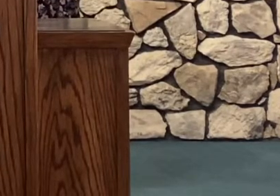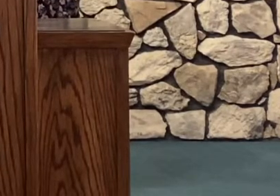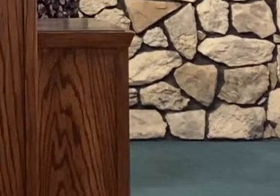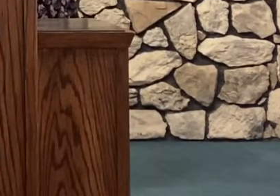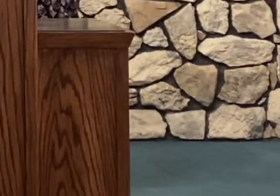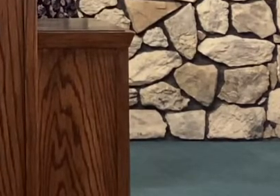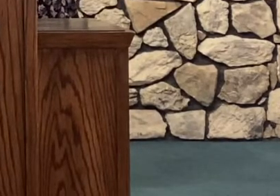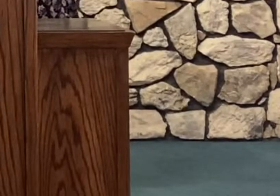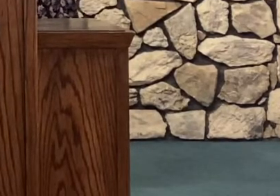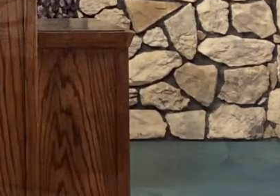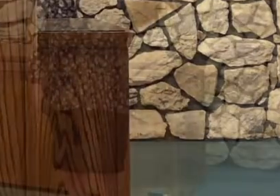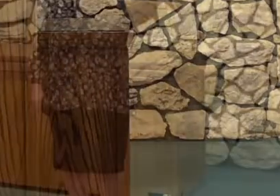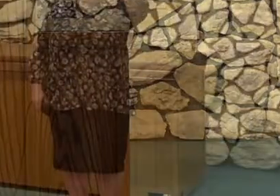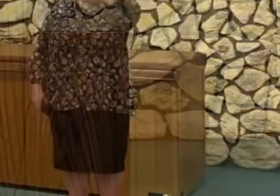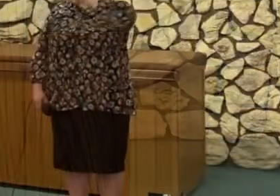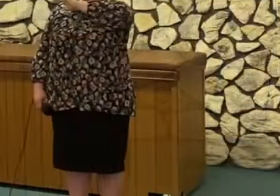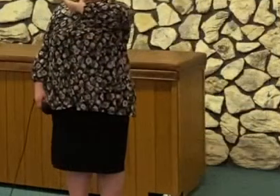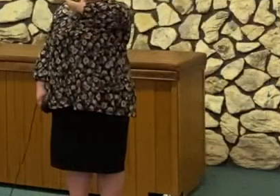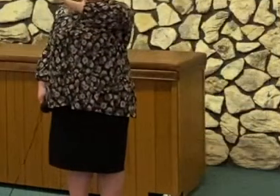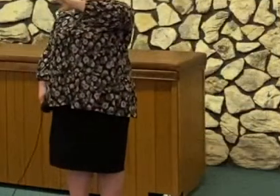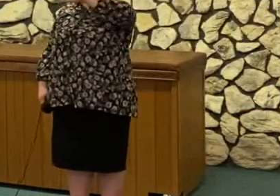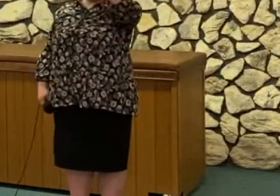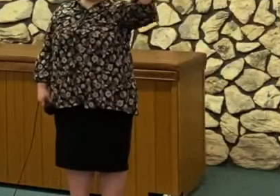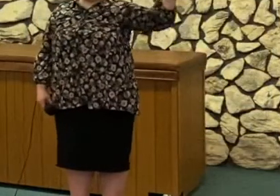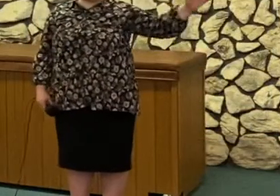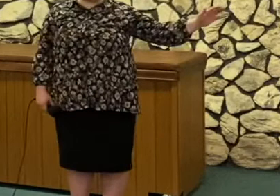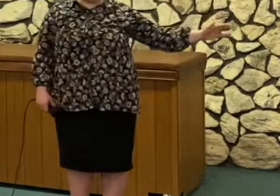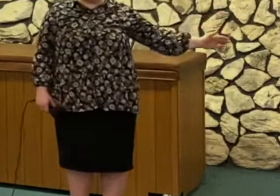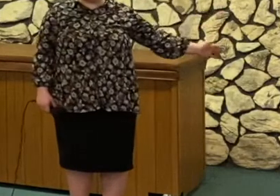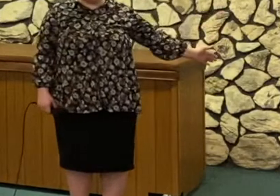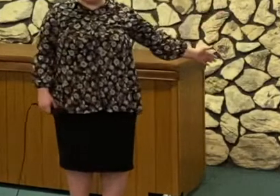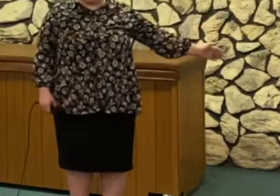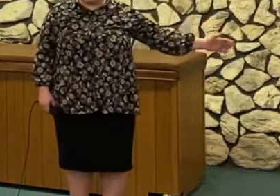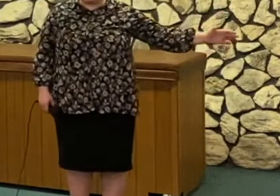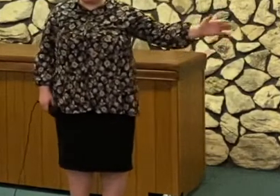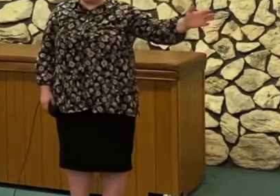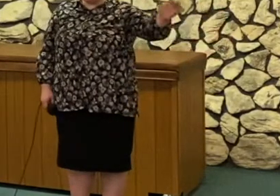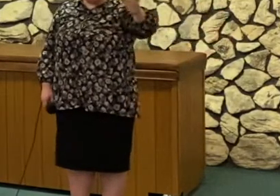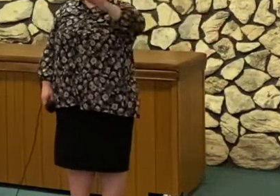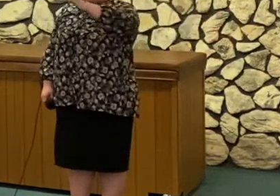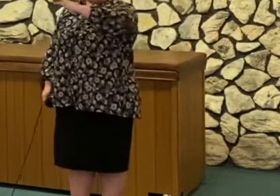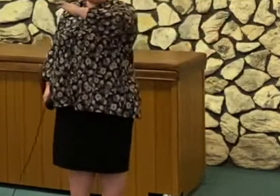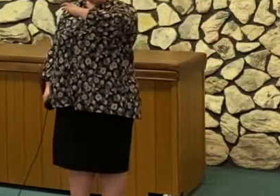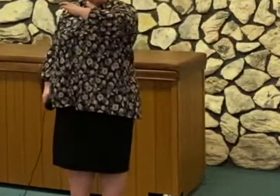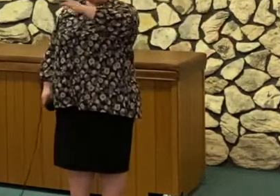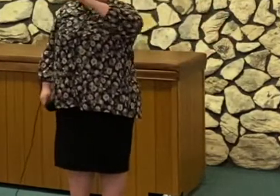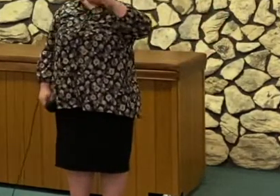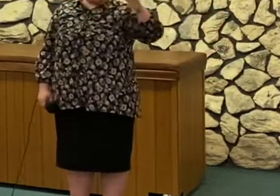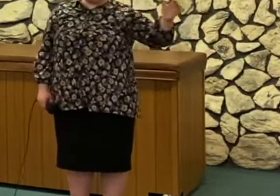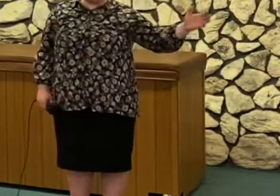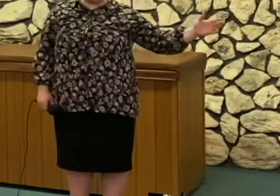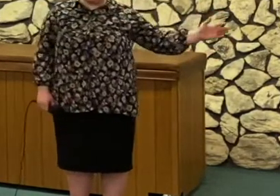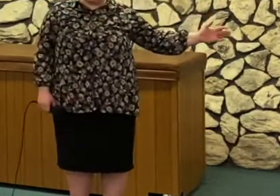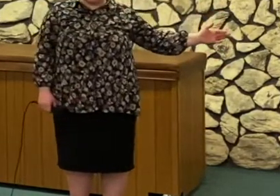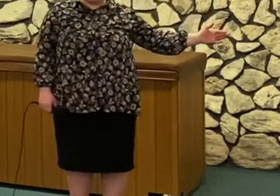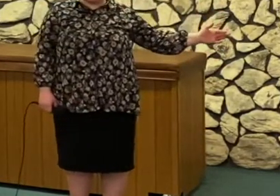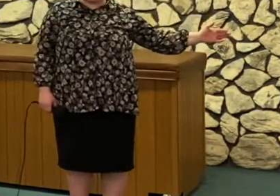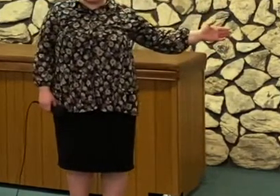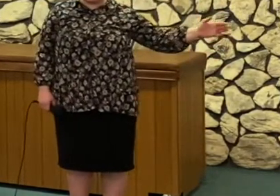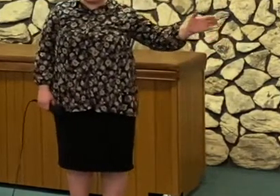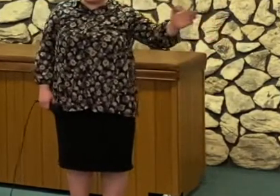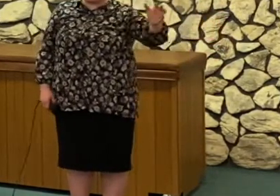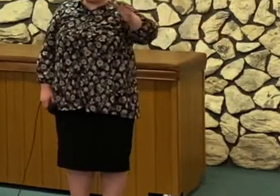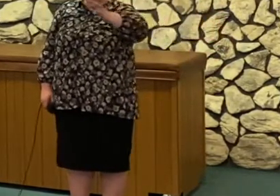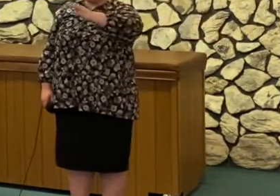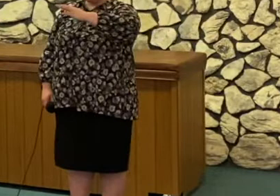now, He will reach out to you. He will step into that room where you are. He will make His presence known. Heavenly Father,